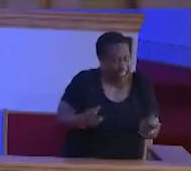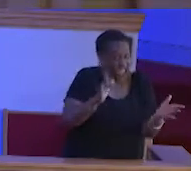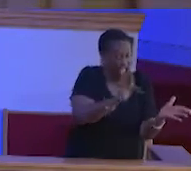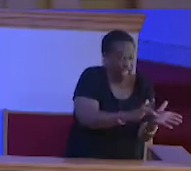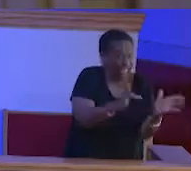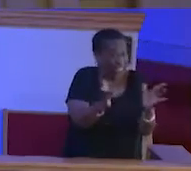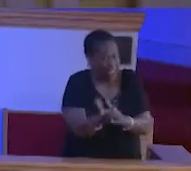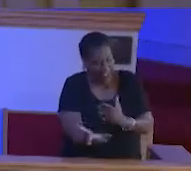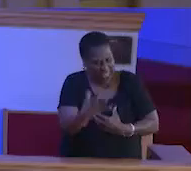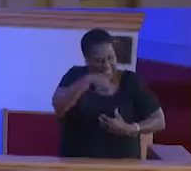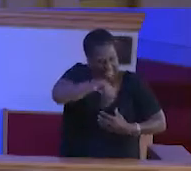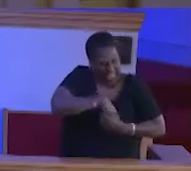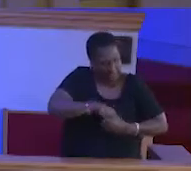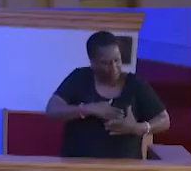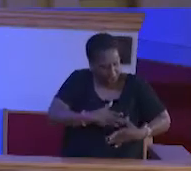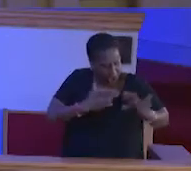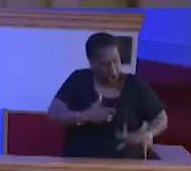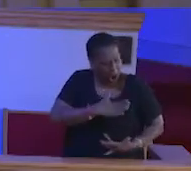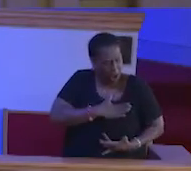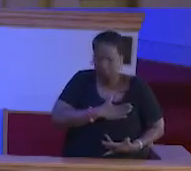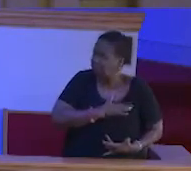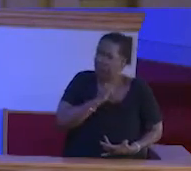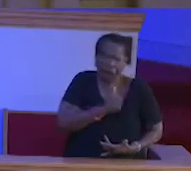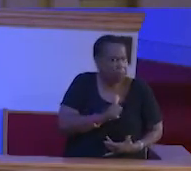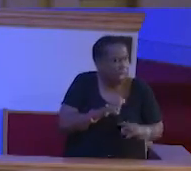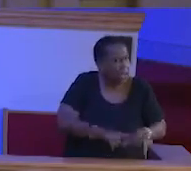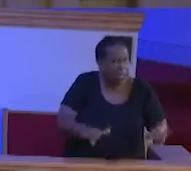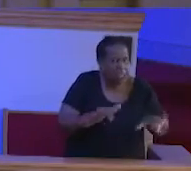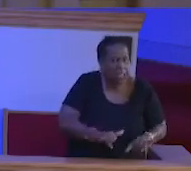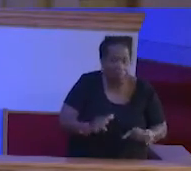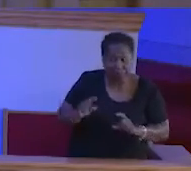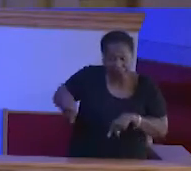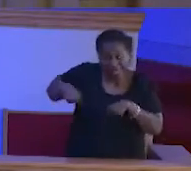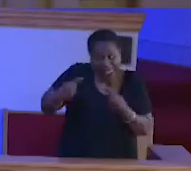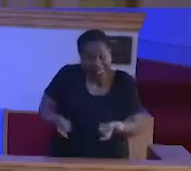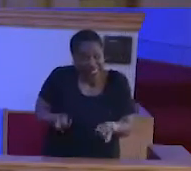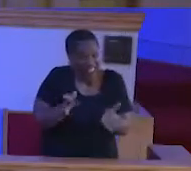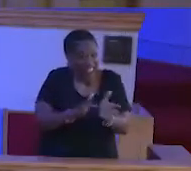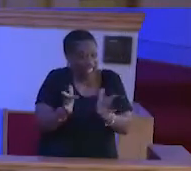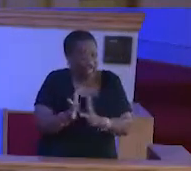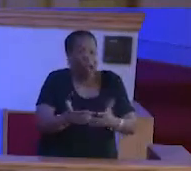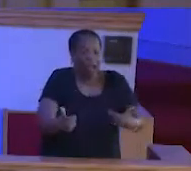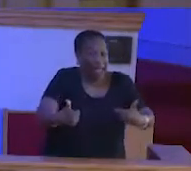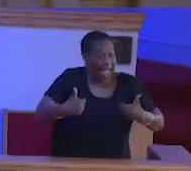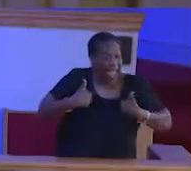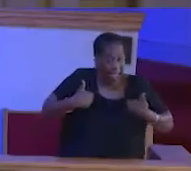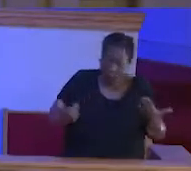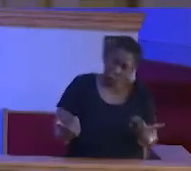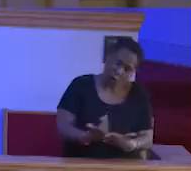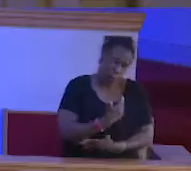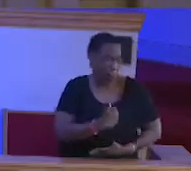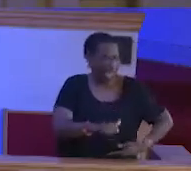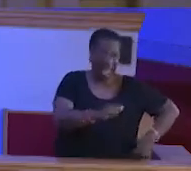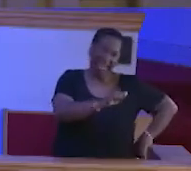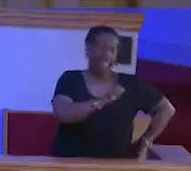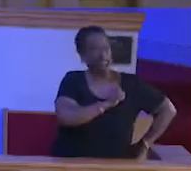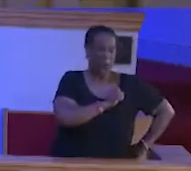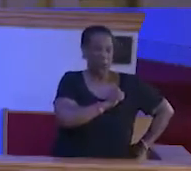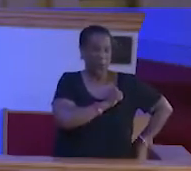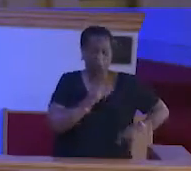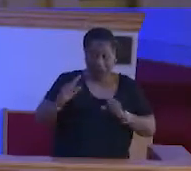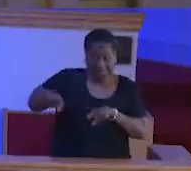Since Jesus, I'm no longer the same. Since Jesus, I've got a new attitude.